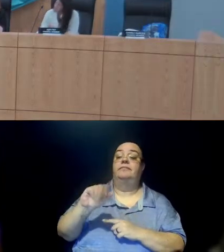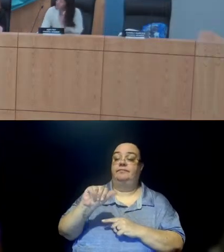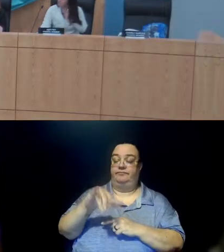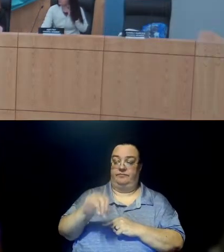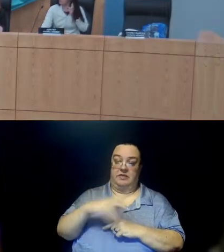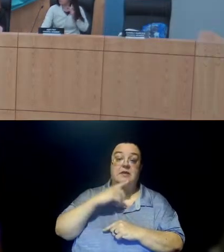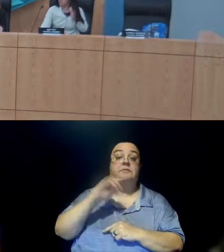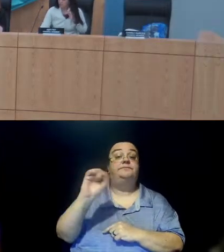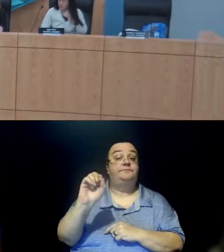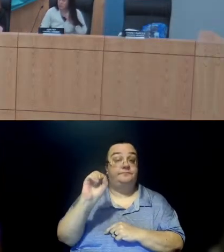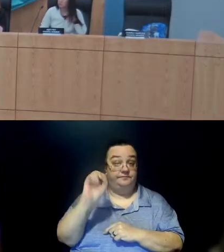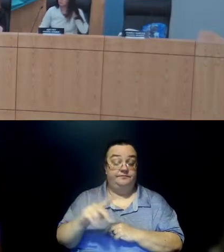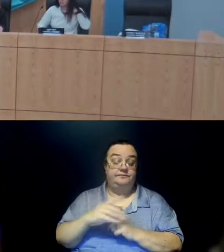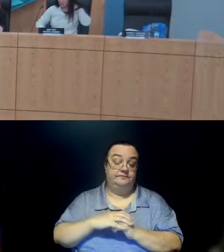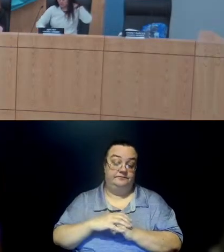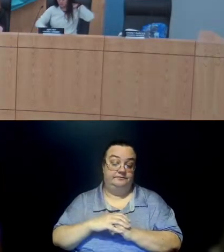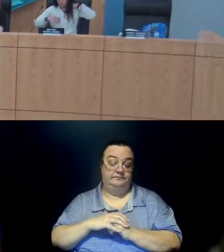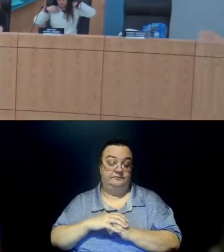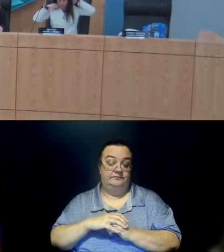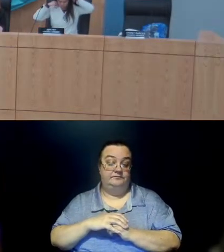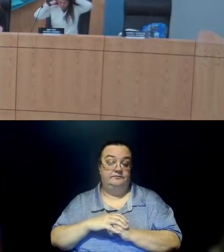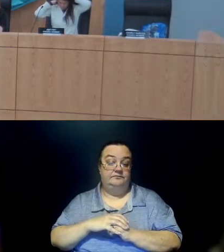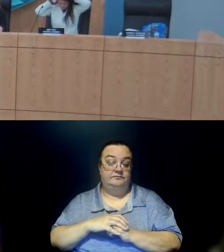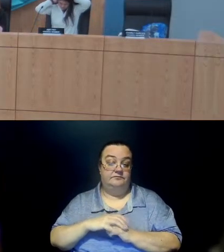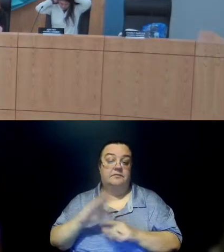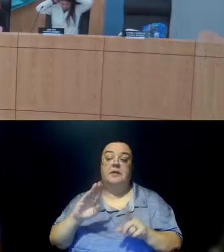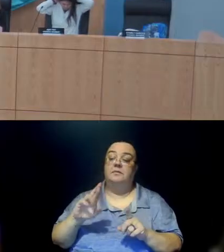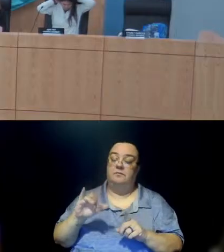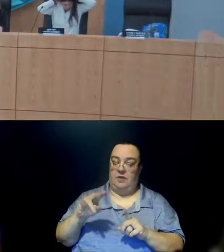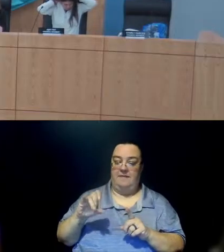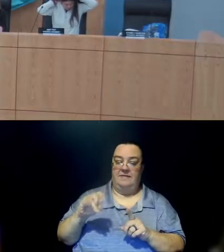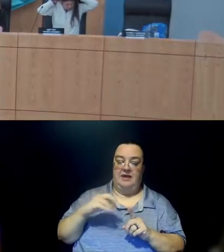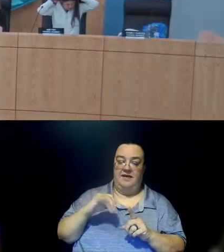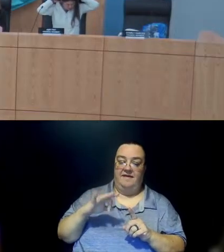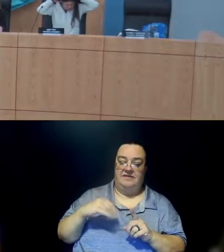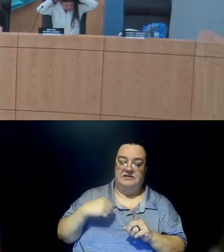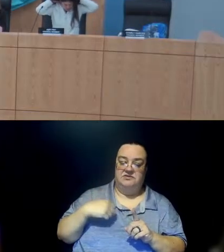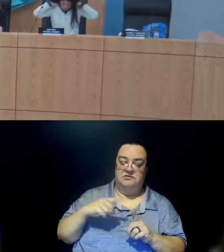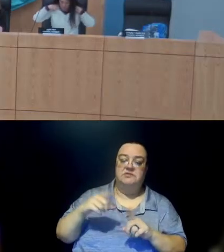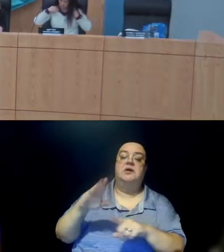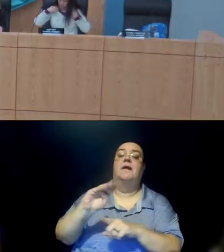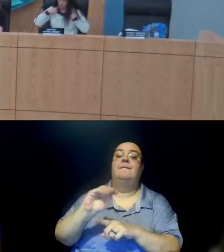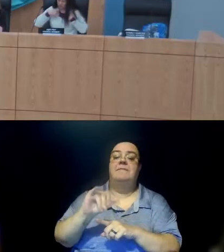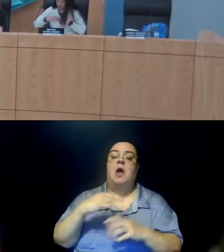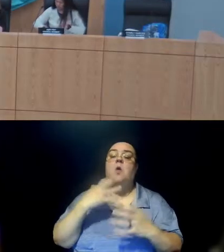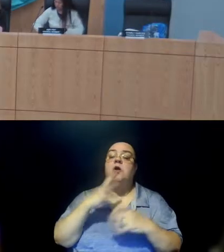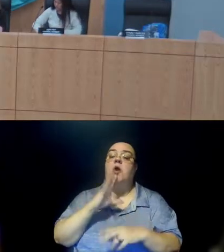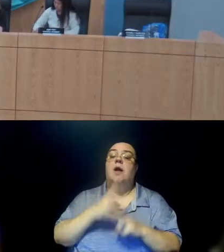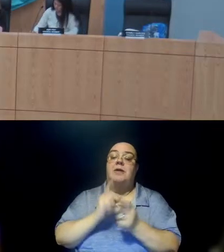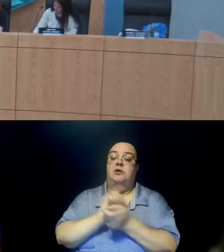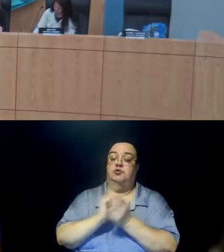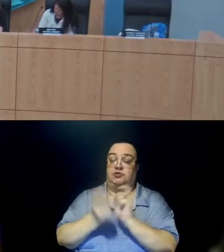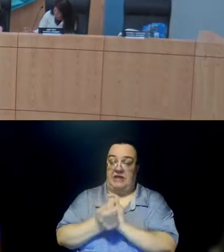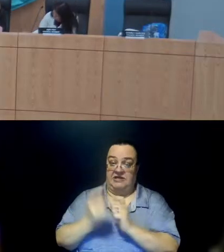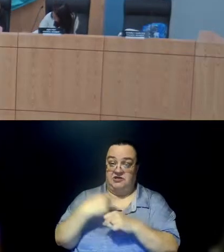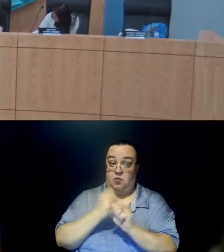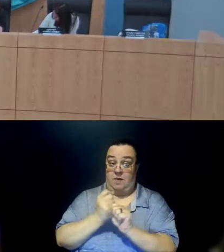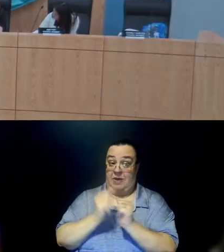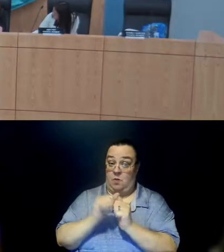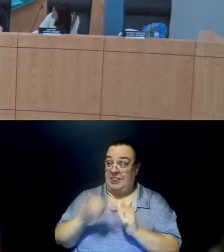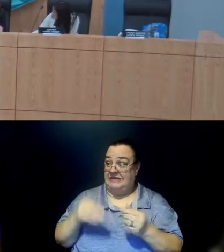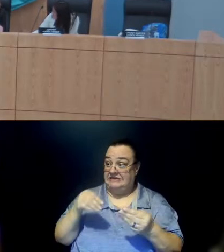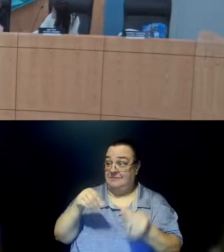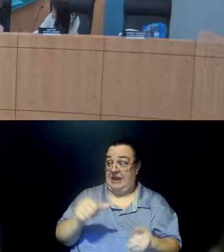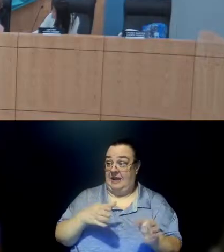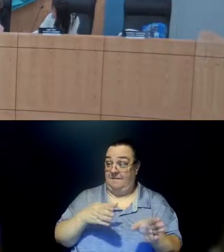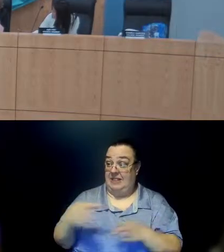Are, If I just, yeah, I would. sure, but I just want to, like, let's talk about changes that we're making to this spending plan. Go